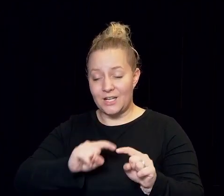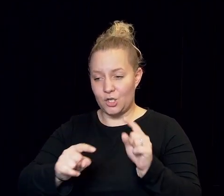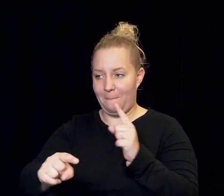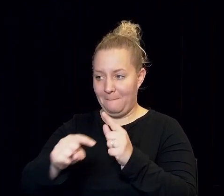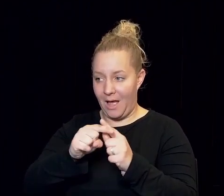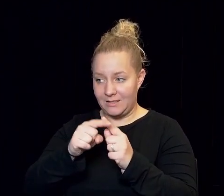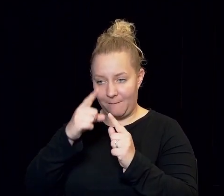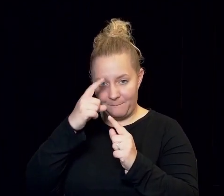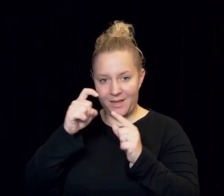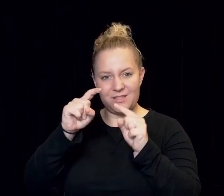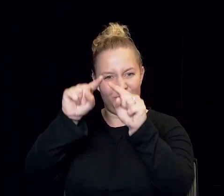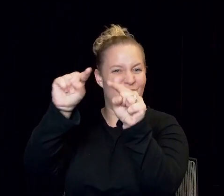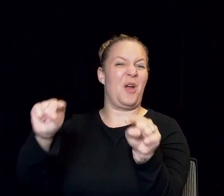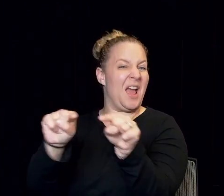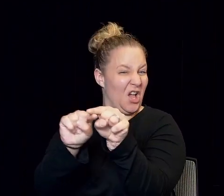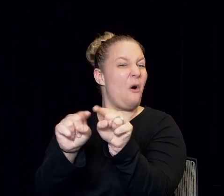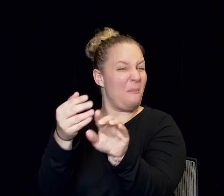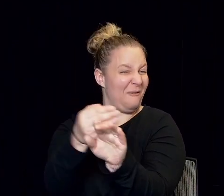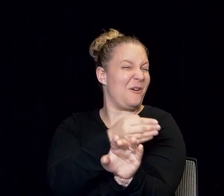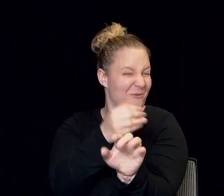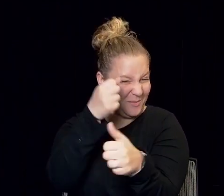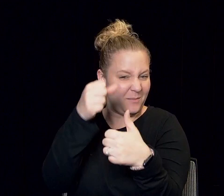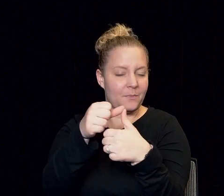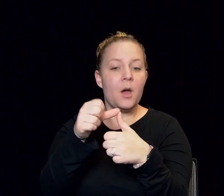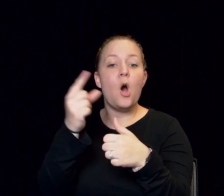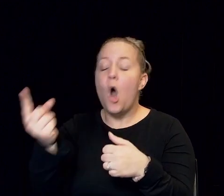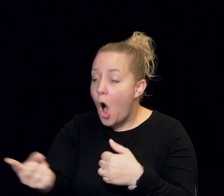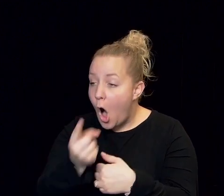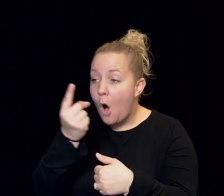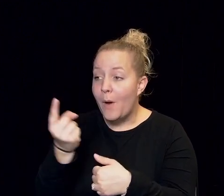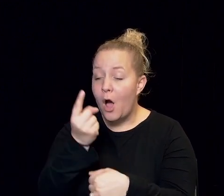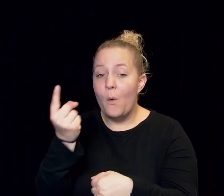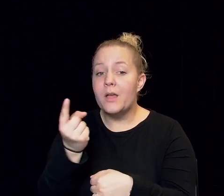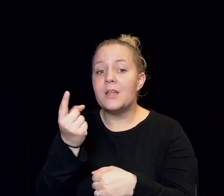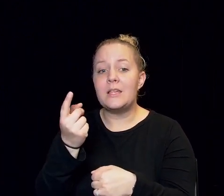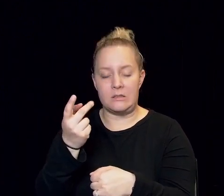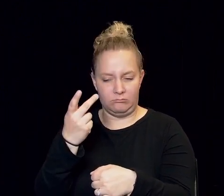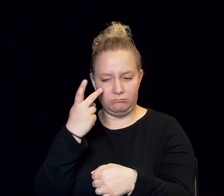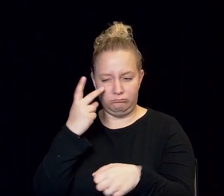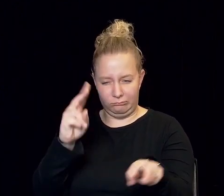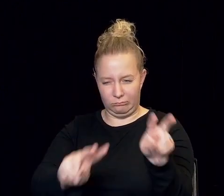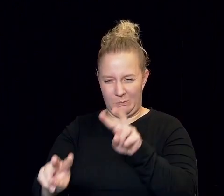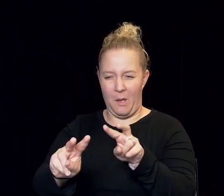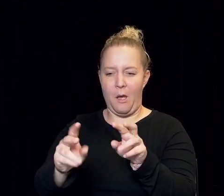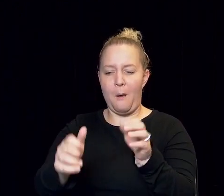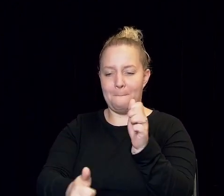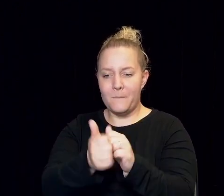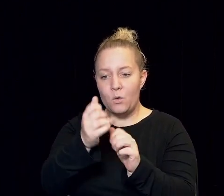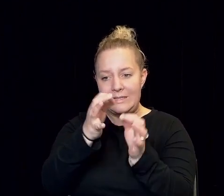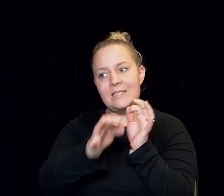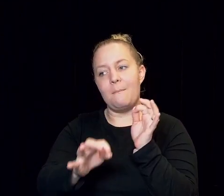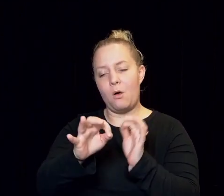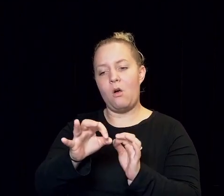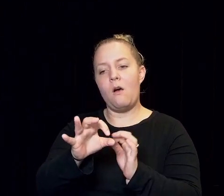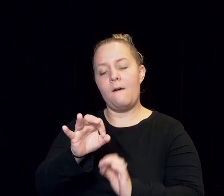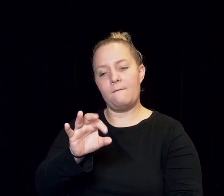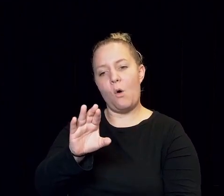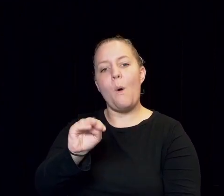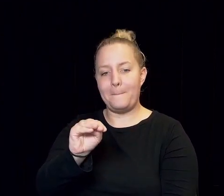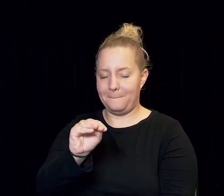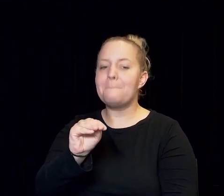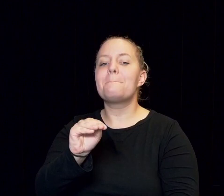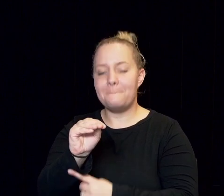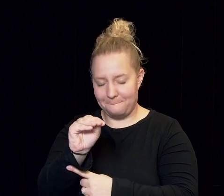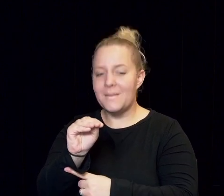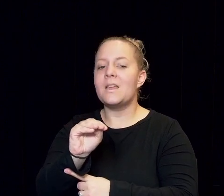triangle. And then we always look to see that it is in simplest form. This one is, in fact, in simplest form